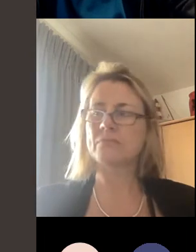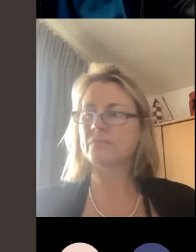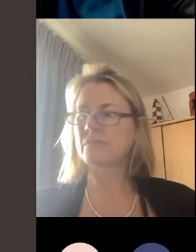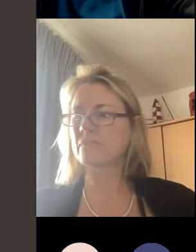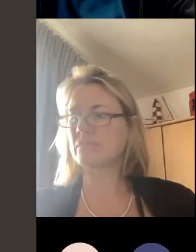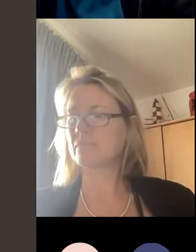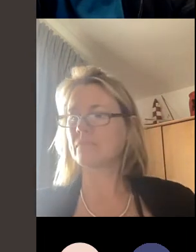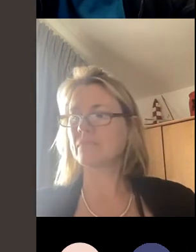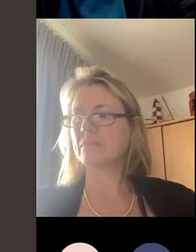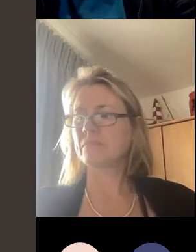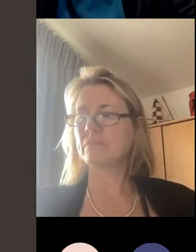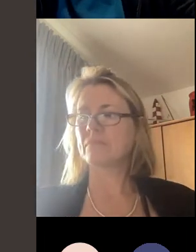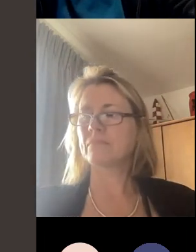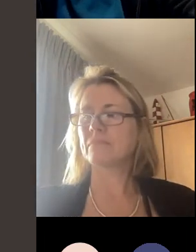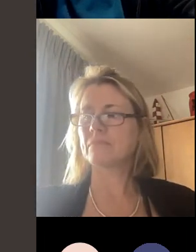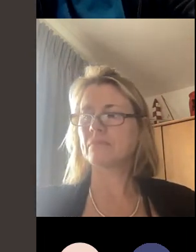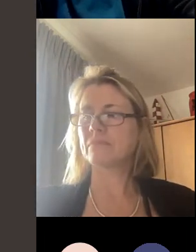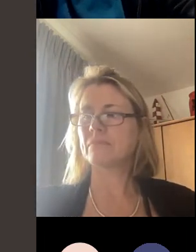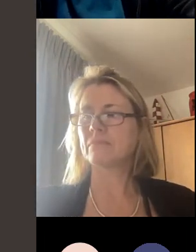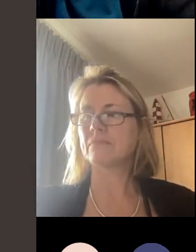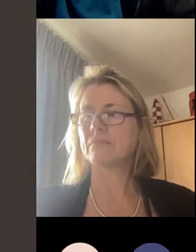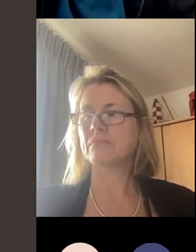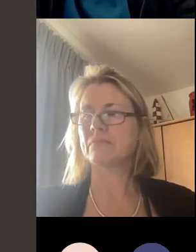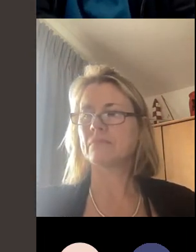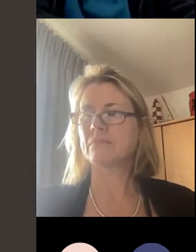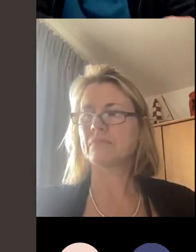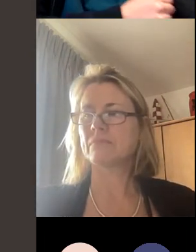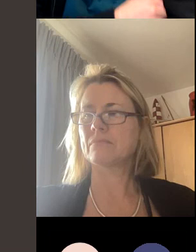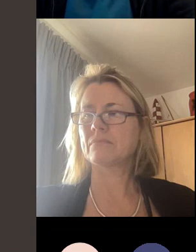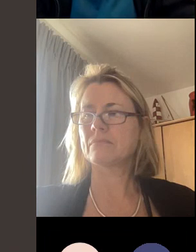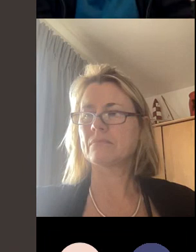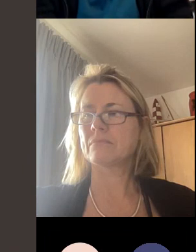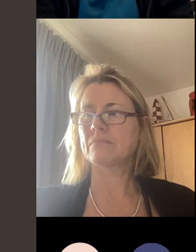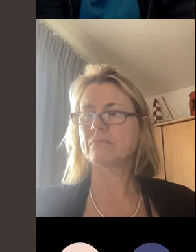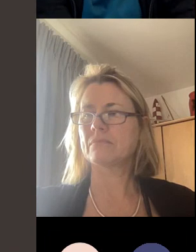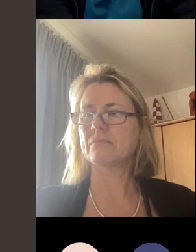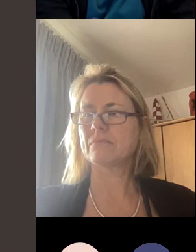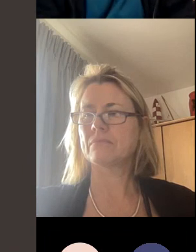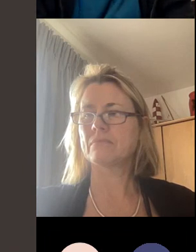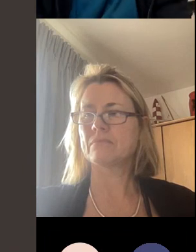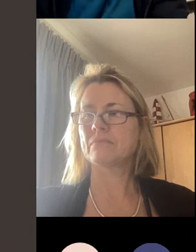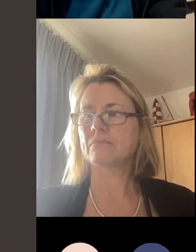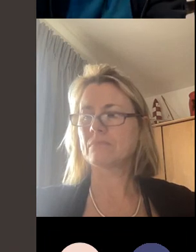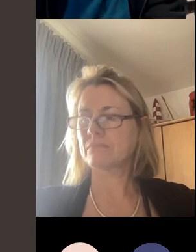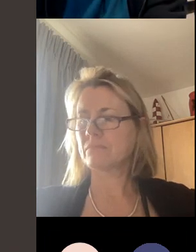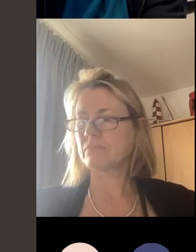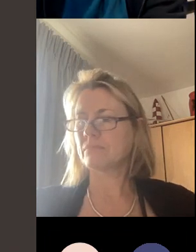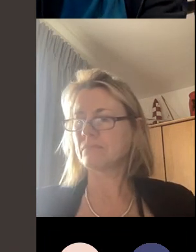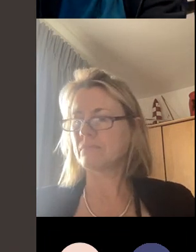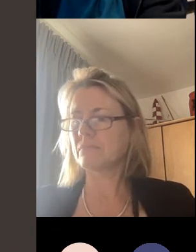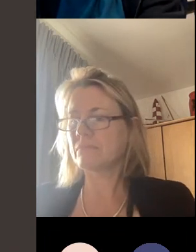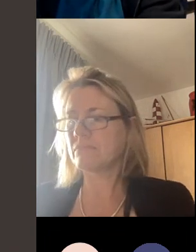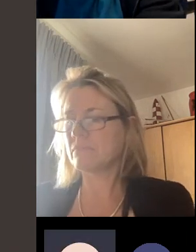very natural, seemed to be a very natural thing for a farmer to look for a talking head, if you like, to expand their knowledge.